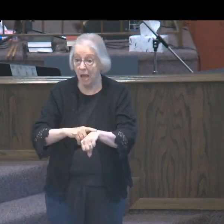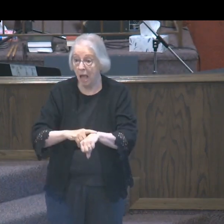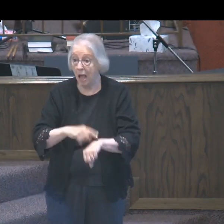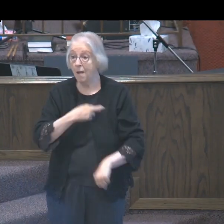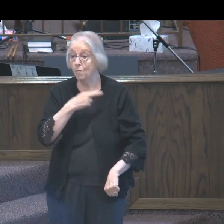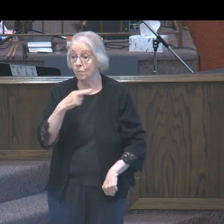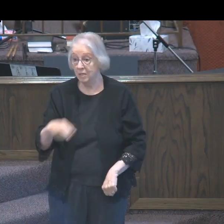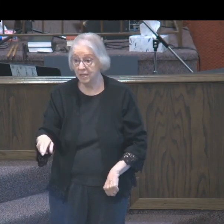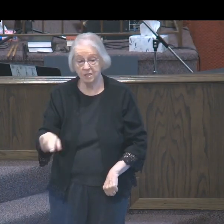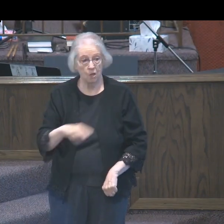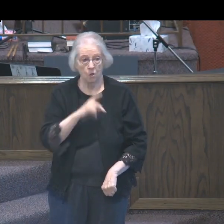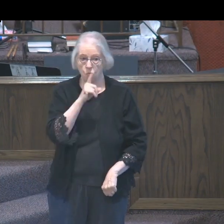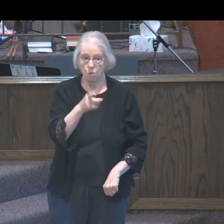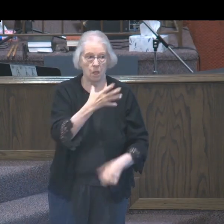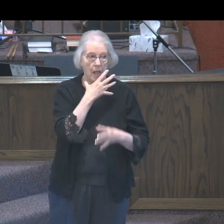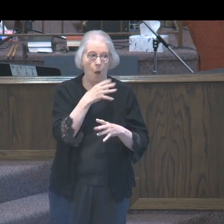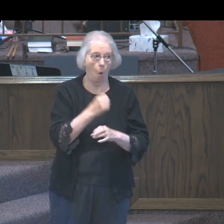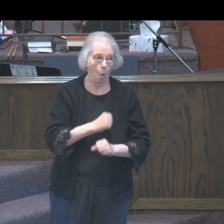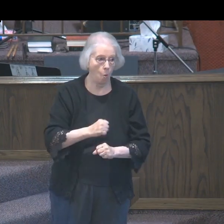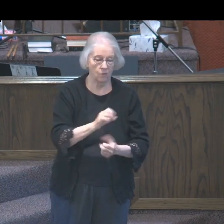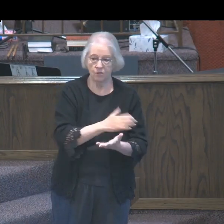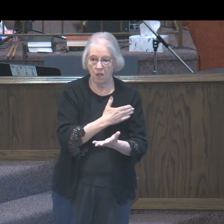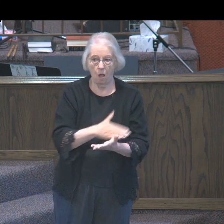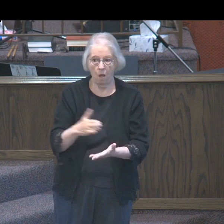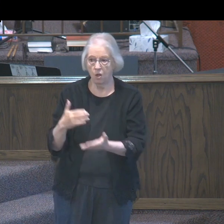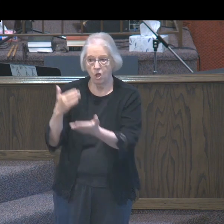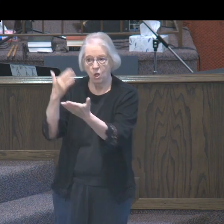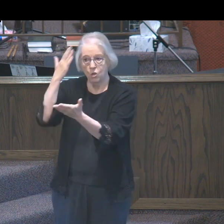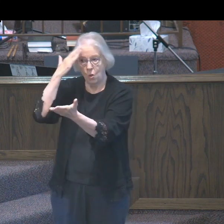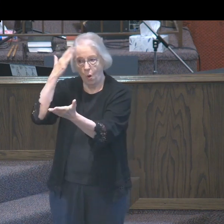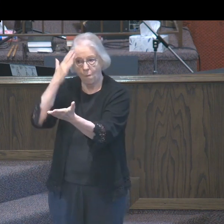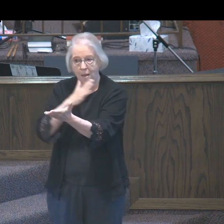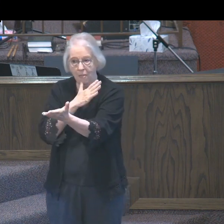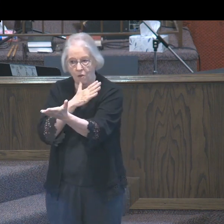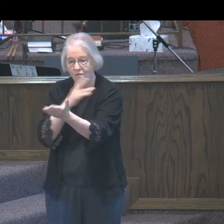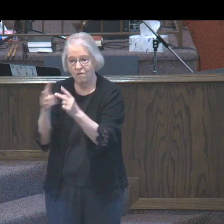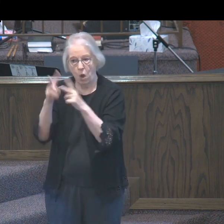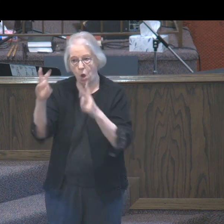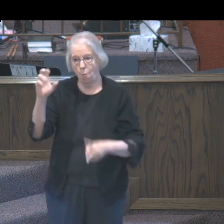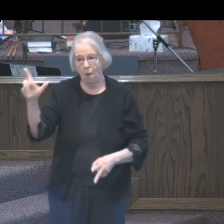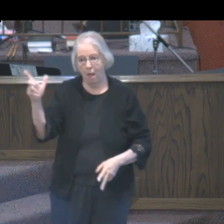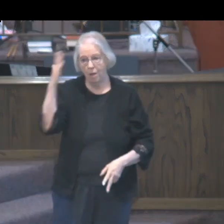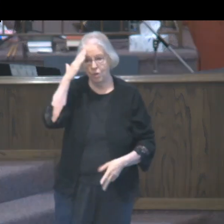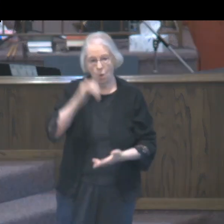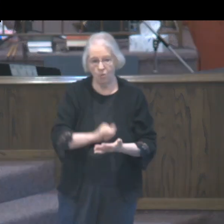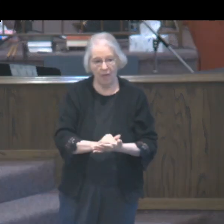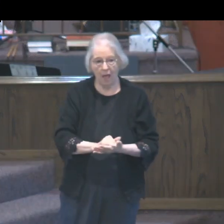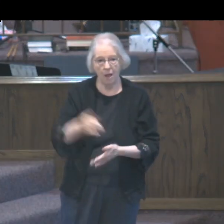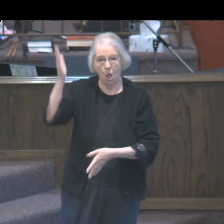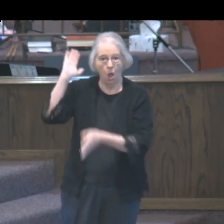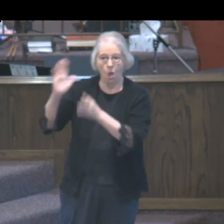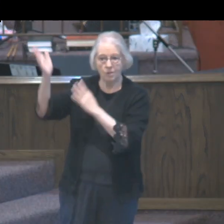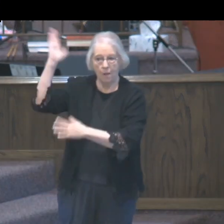let Israel now say, if it had not been the Lord who was on our side when men rose up against